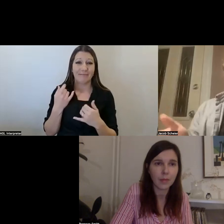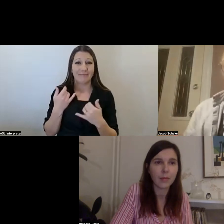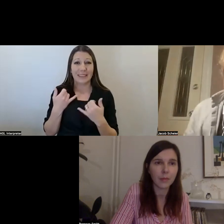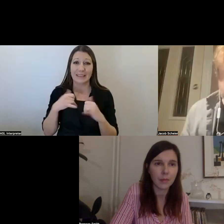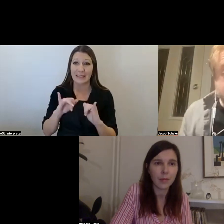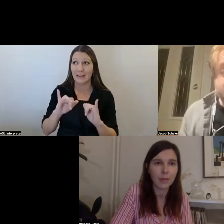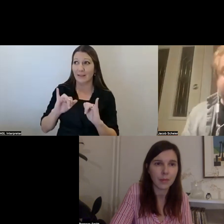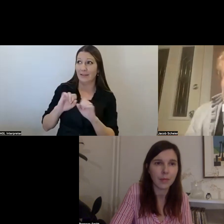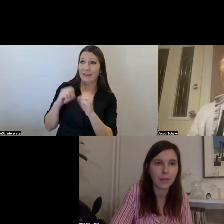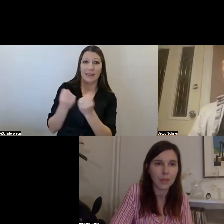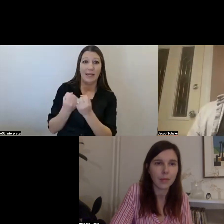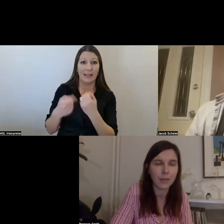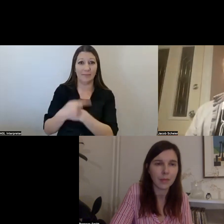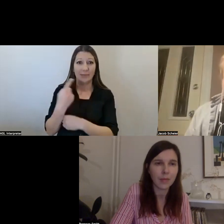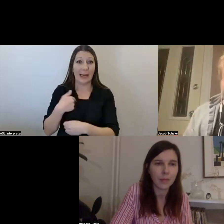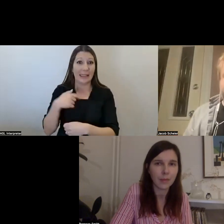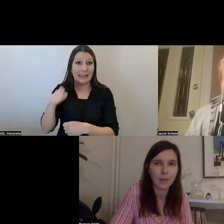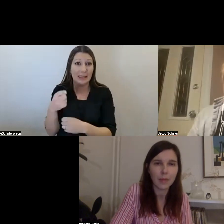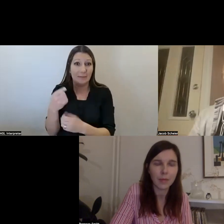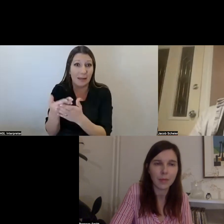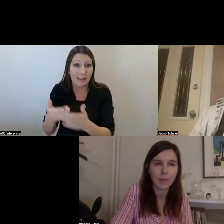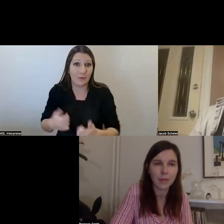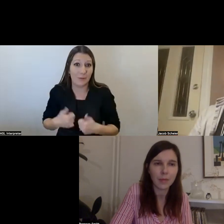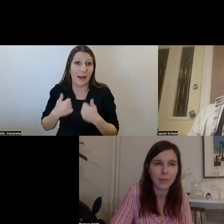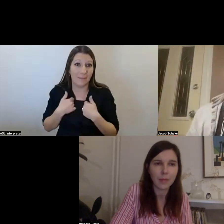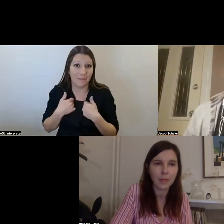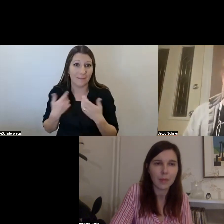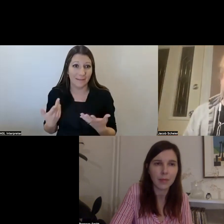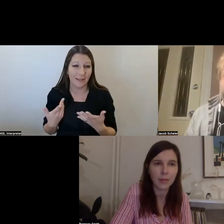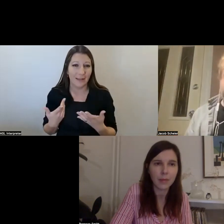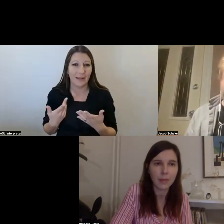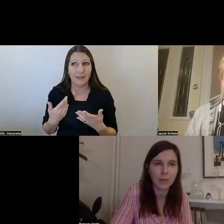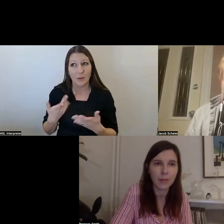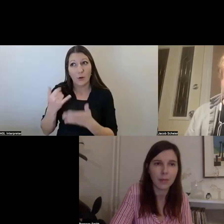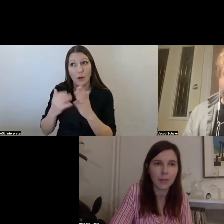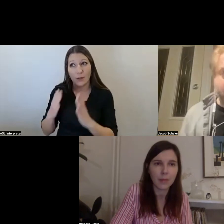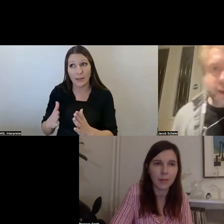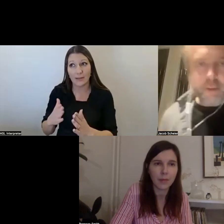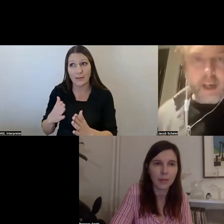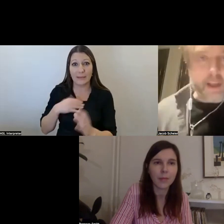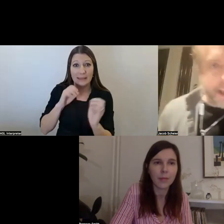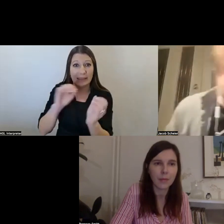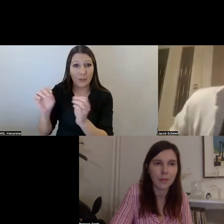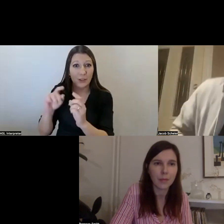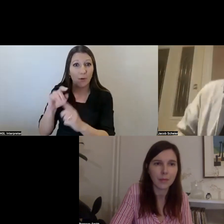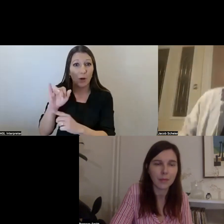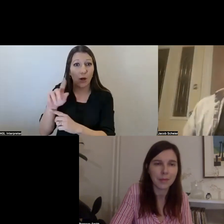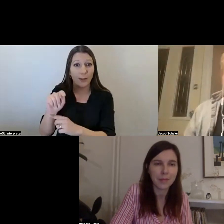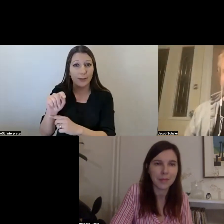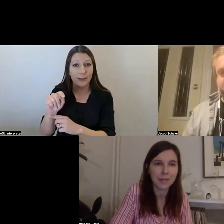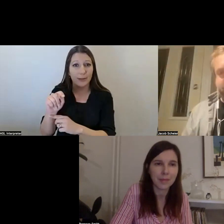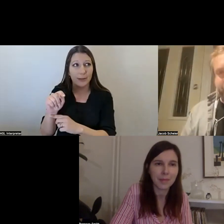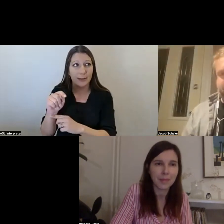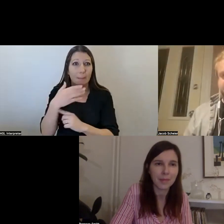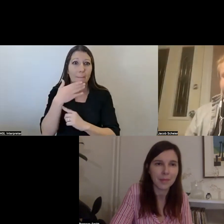case academic, than as doing spreadsheets in office. Probably prefer that, I would think, right? Nothing against